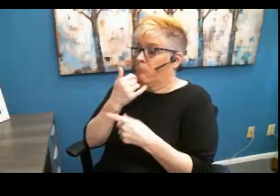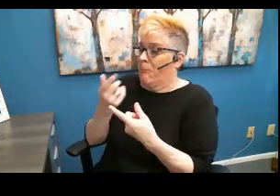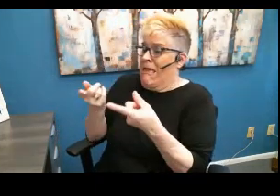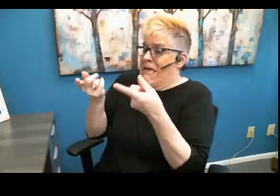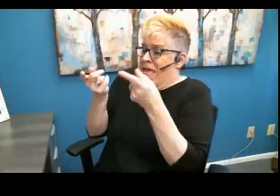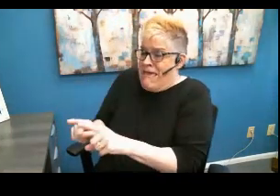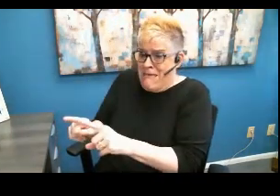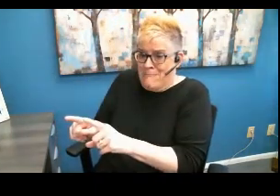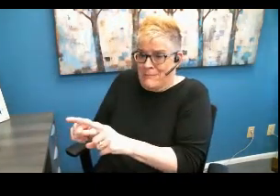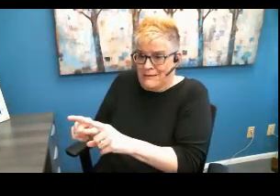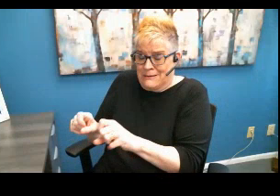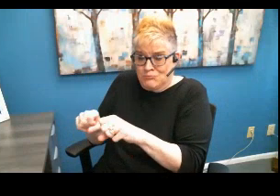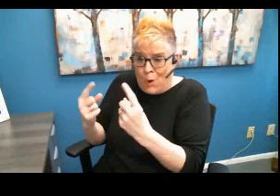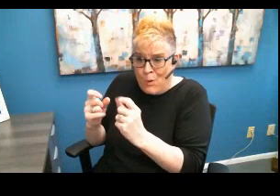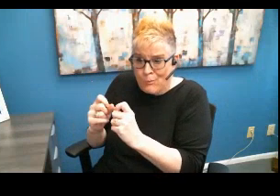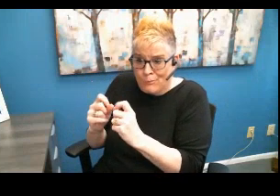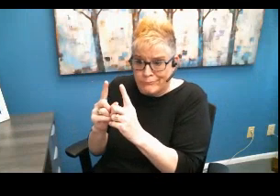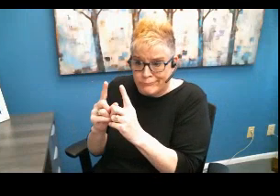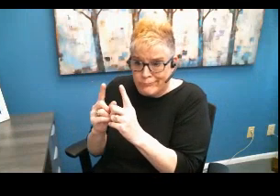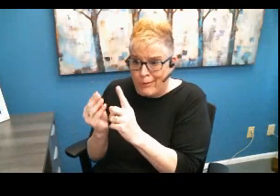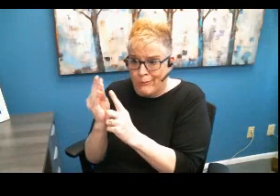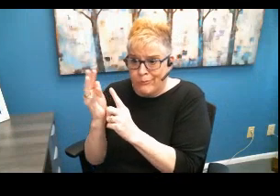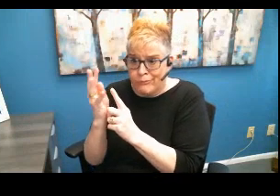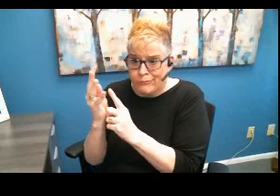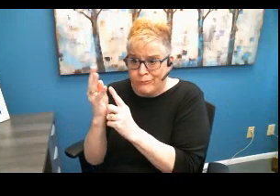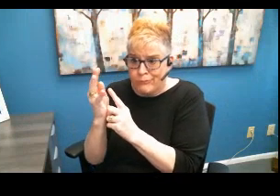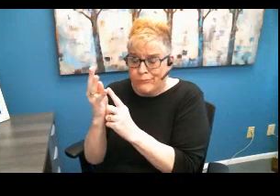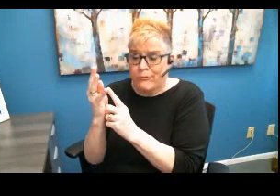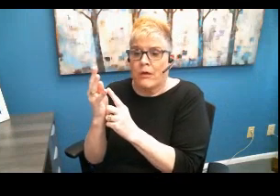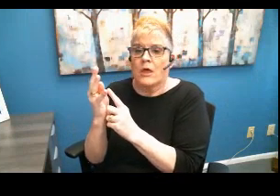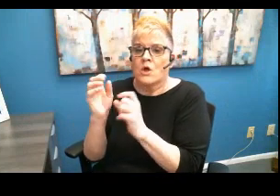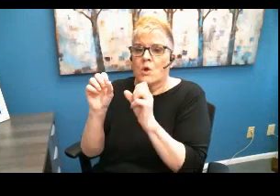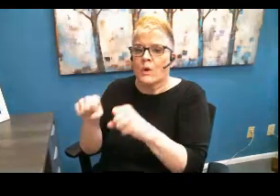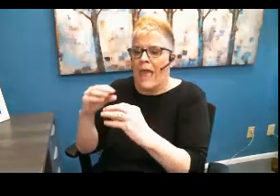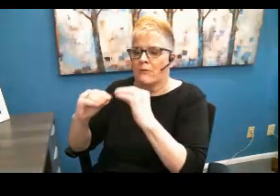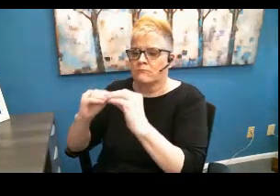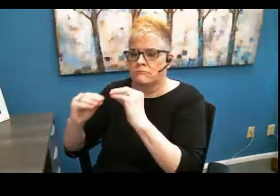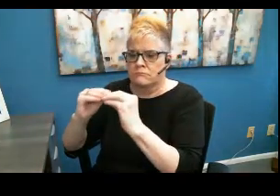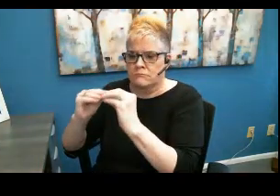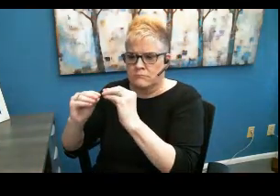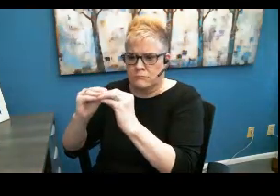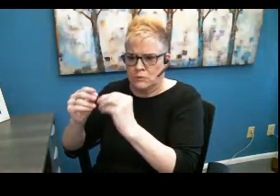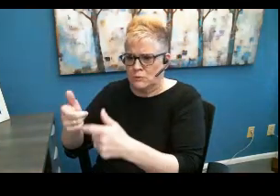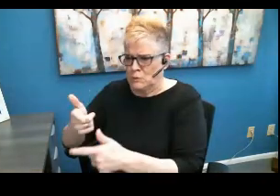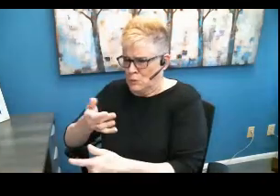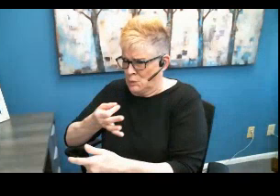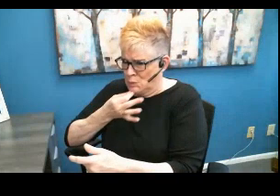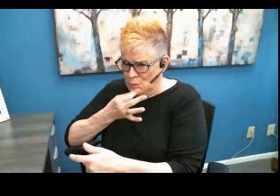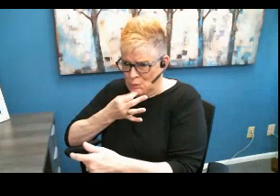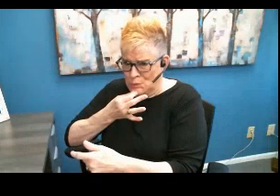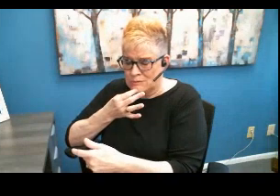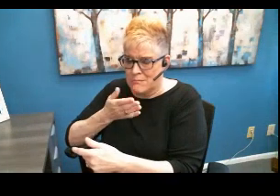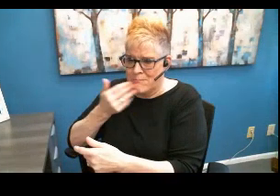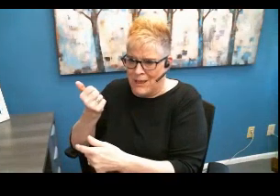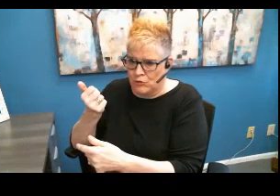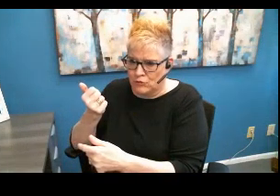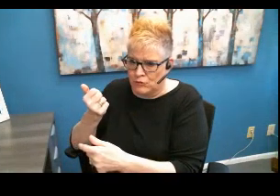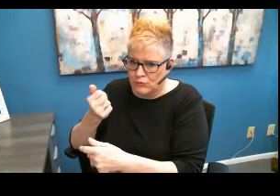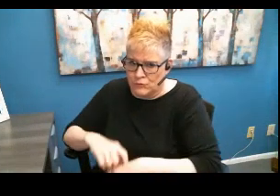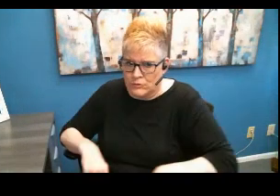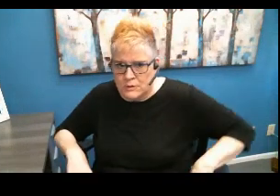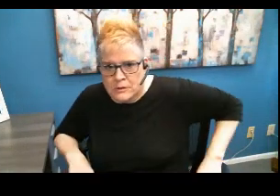it, you may be able to recover without large-scale outages because of the line pack that exists in the system.